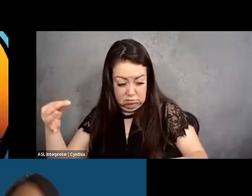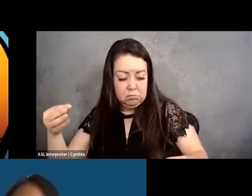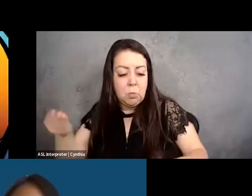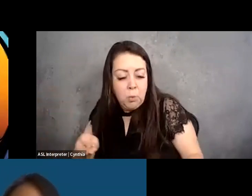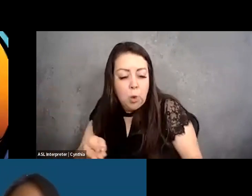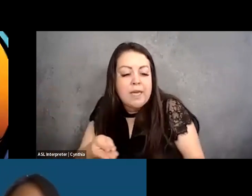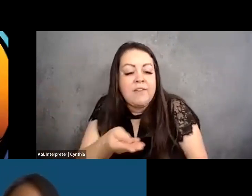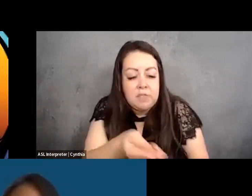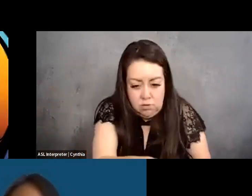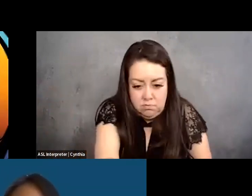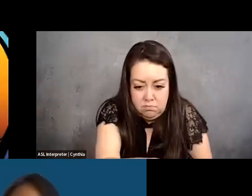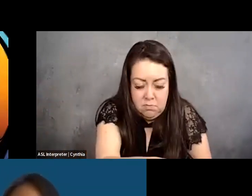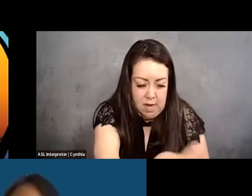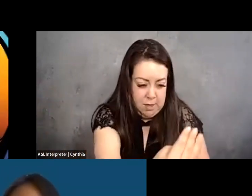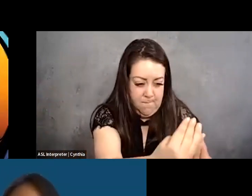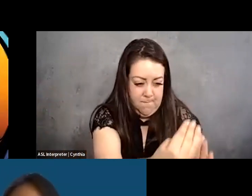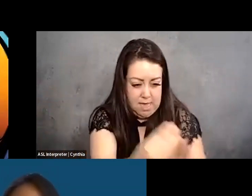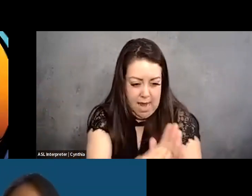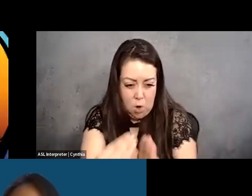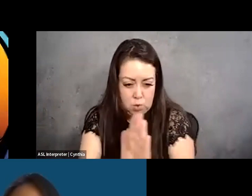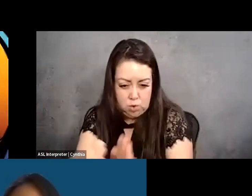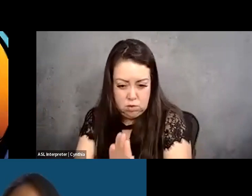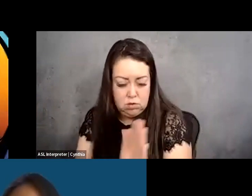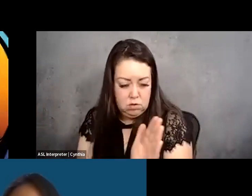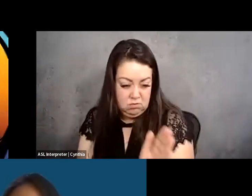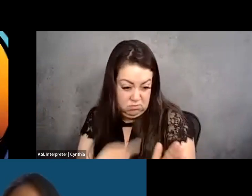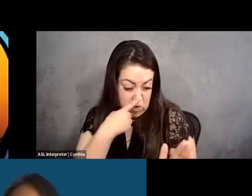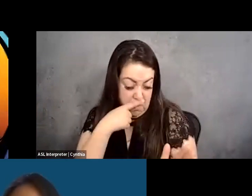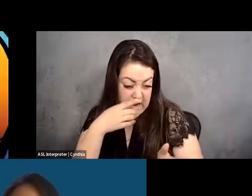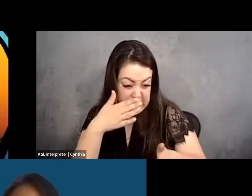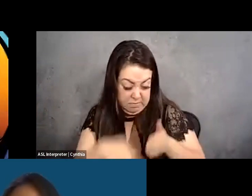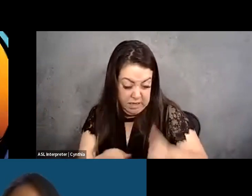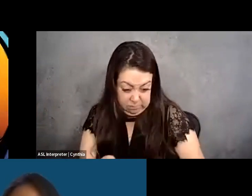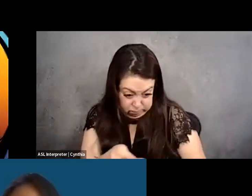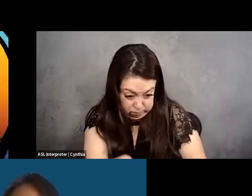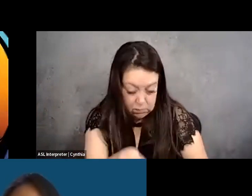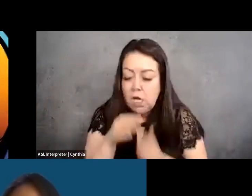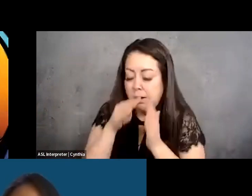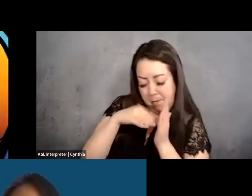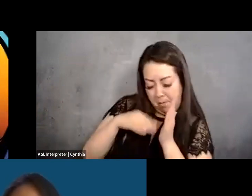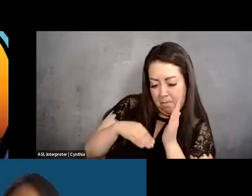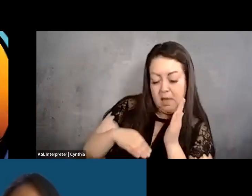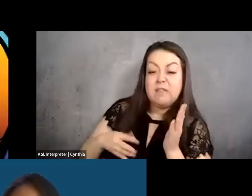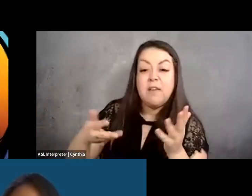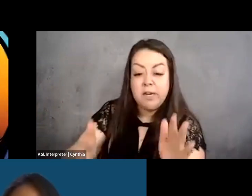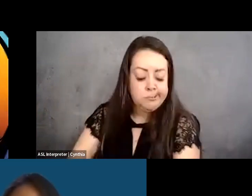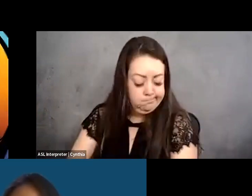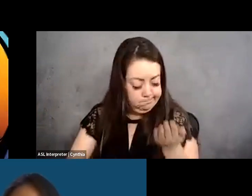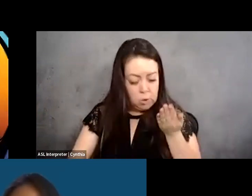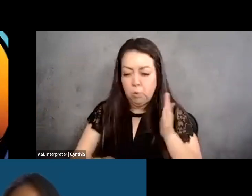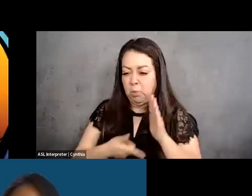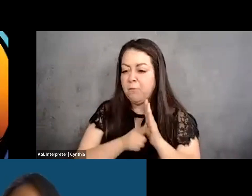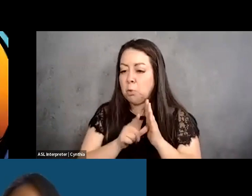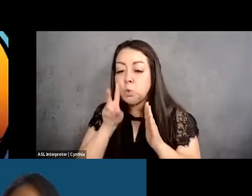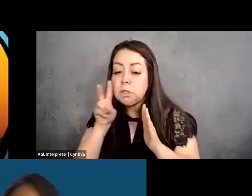recent application that we filled out. We ask them to complete those and then review them. And also we